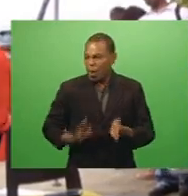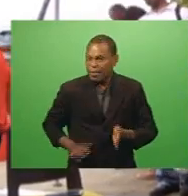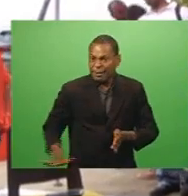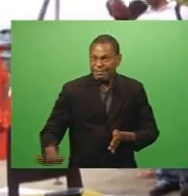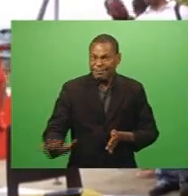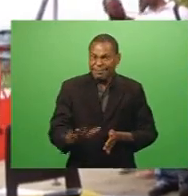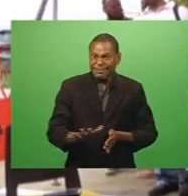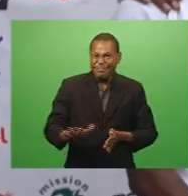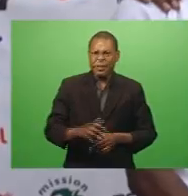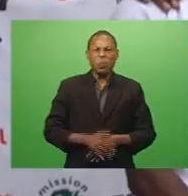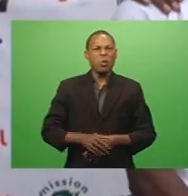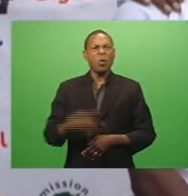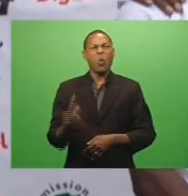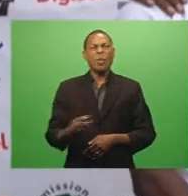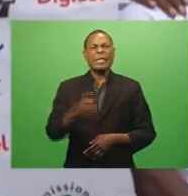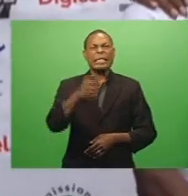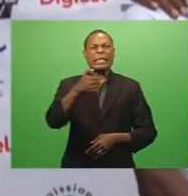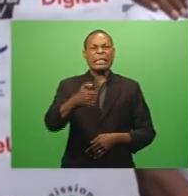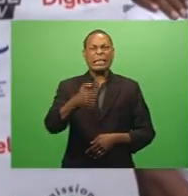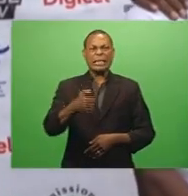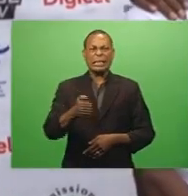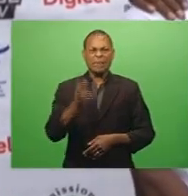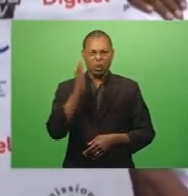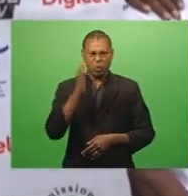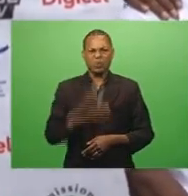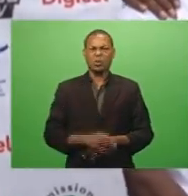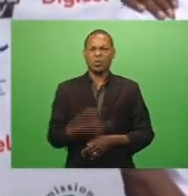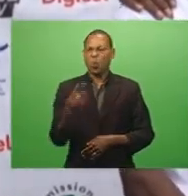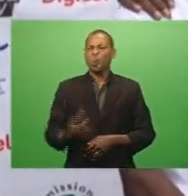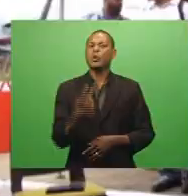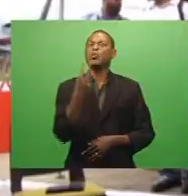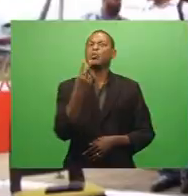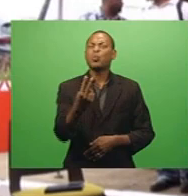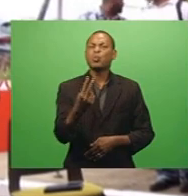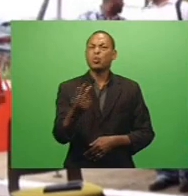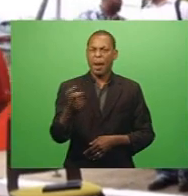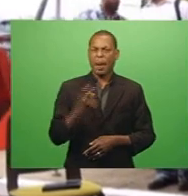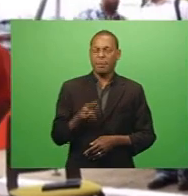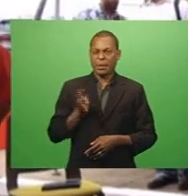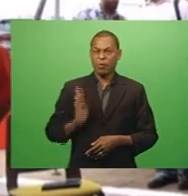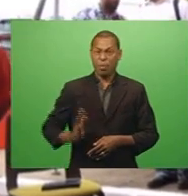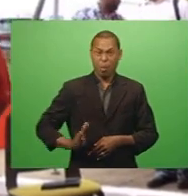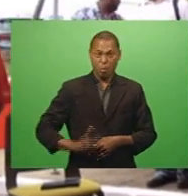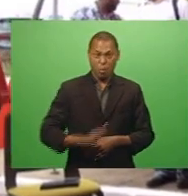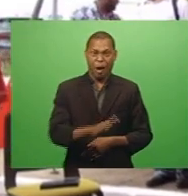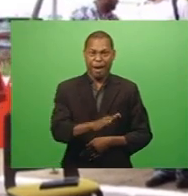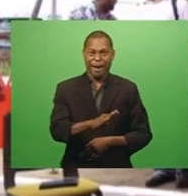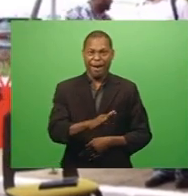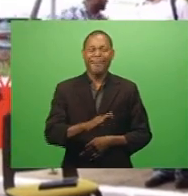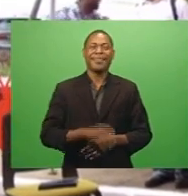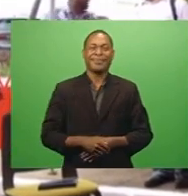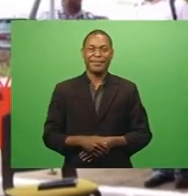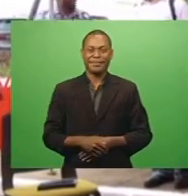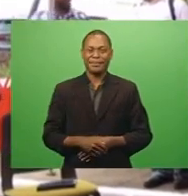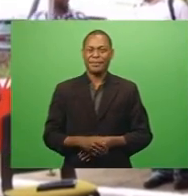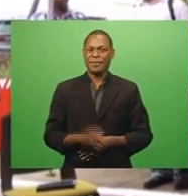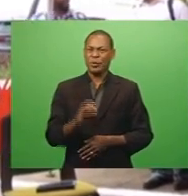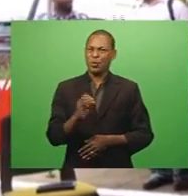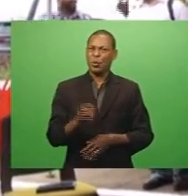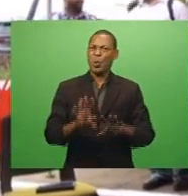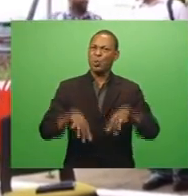It's only 6 schools from Madhuwata 2 that are coming, and 2 schools from Boer Zone. The Australian High